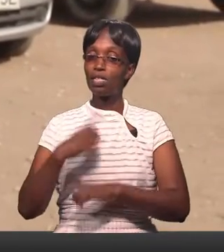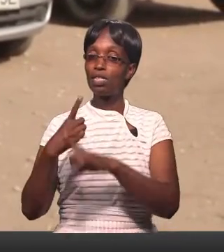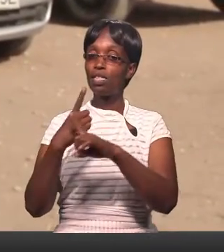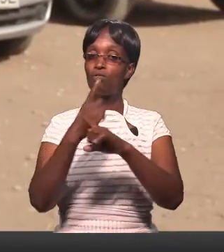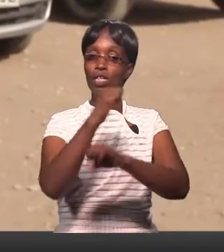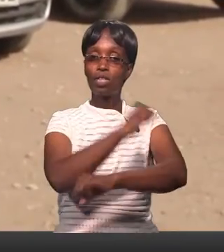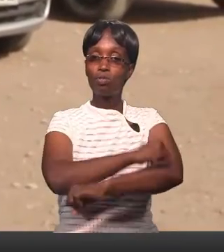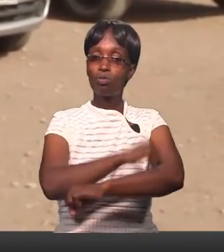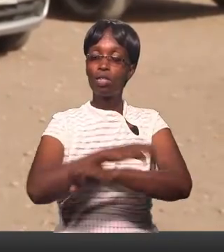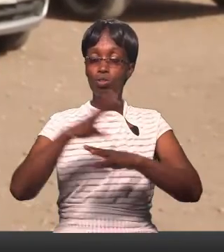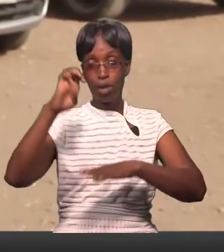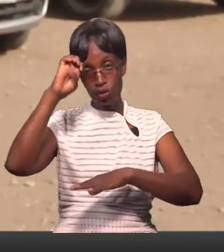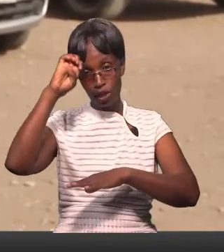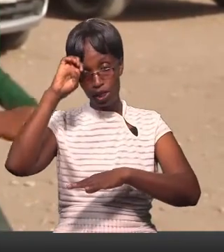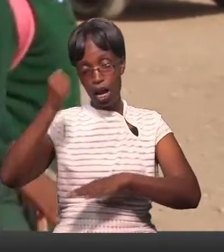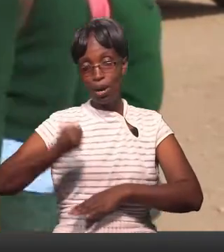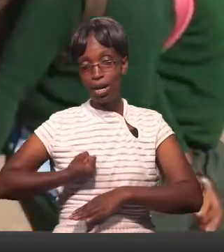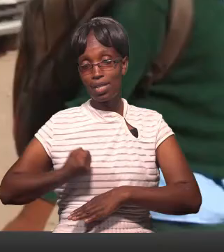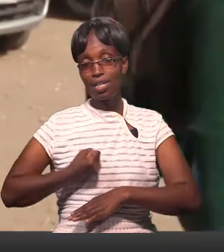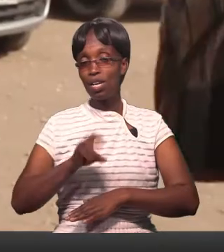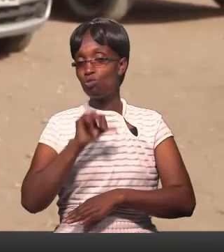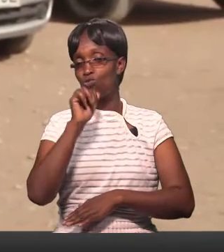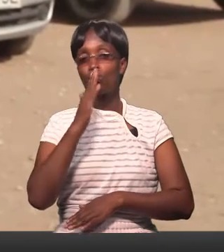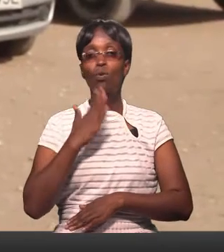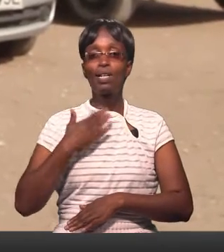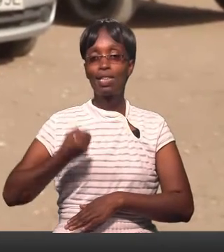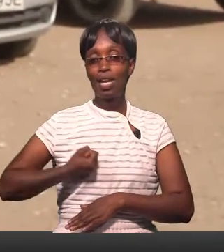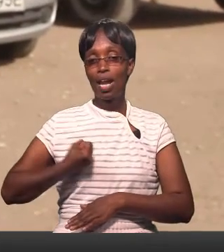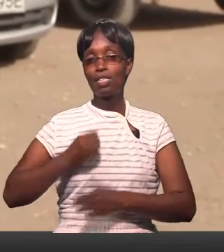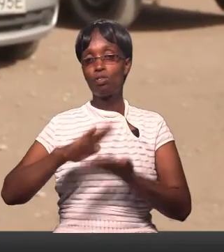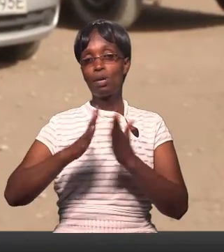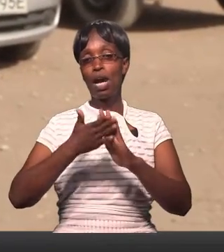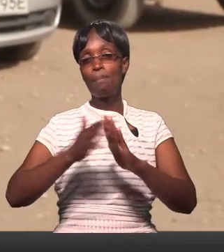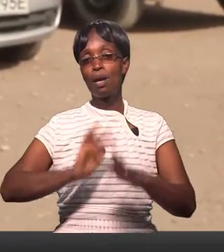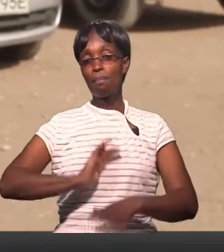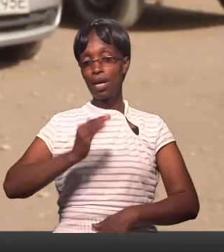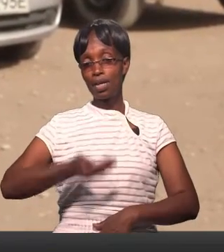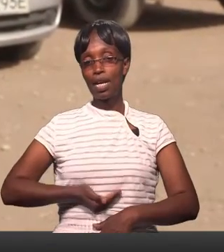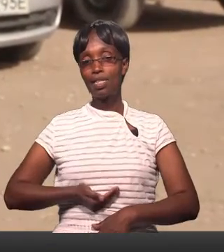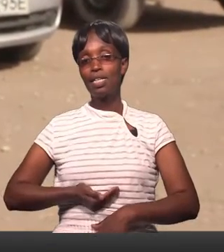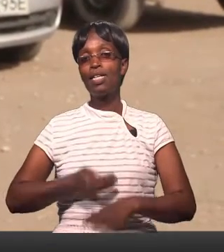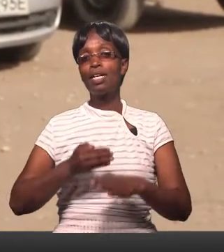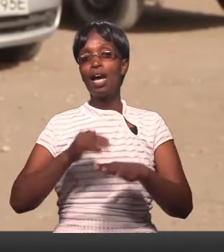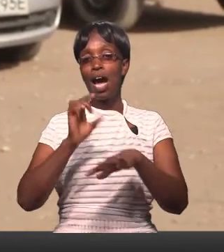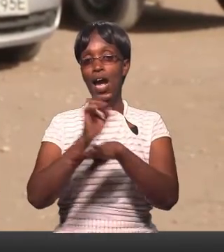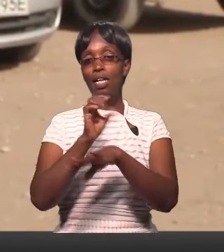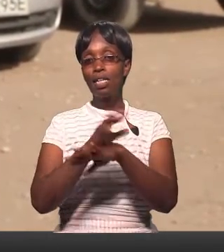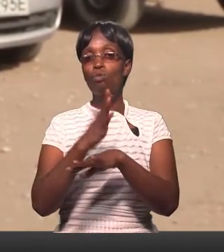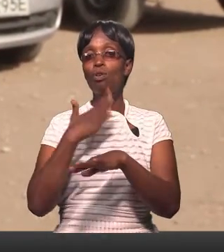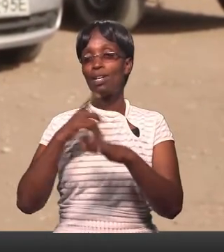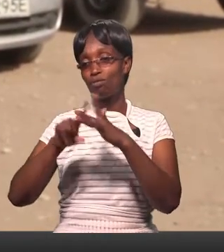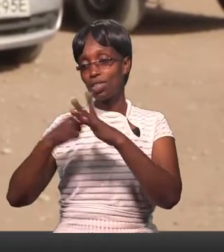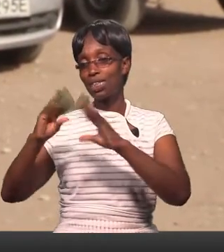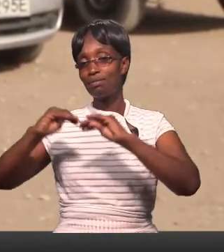early pregnancies. We don't want our girls to get pregnant earlier. We just have to educate them. Now we want to start that organization of moving